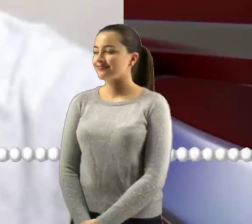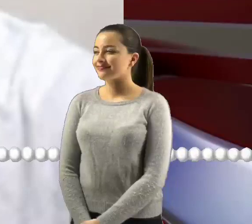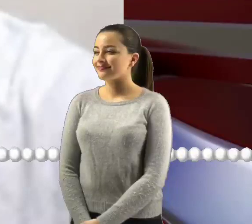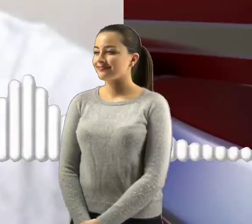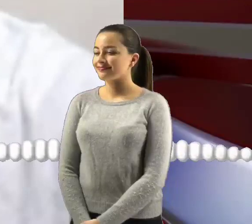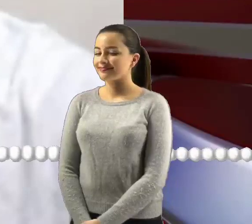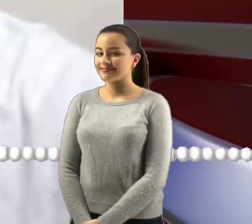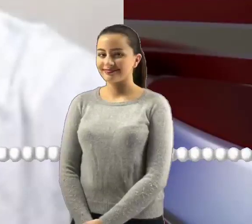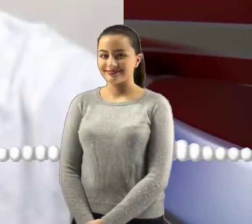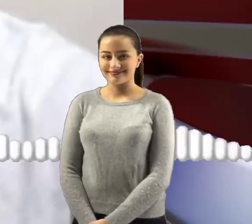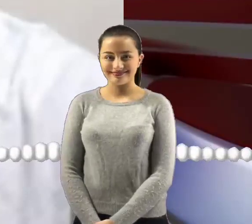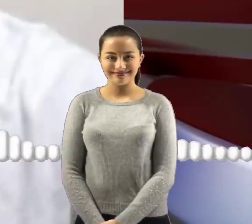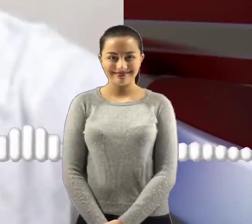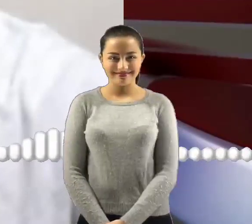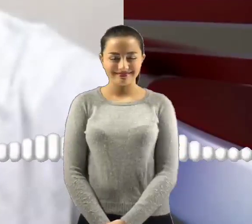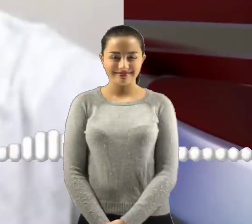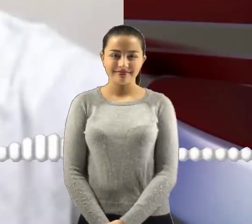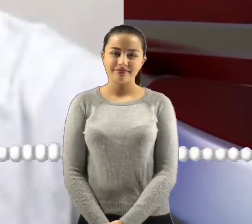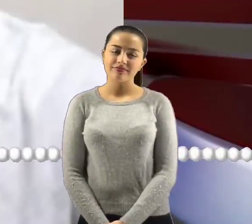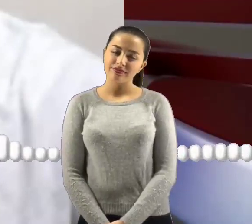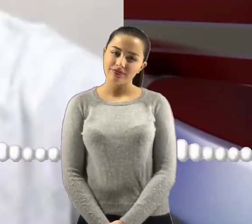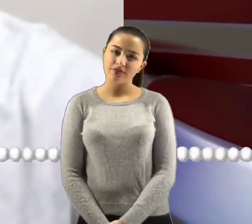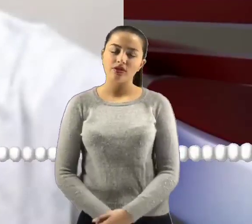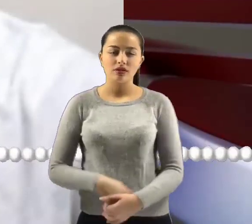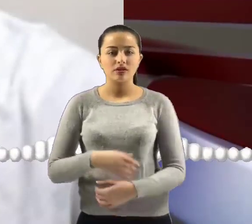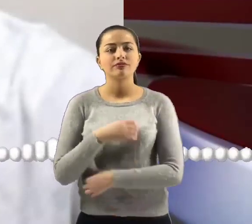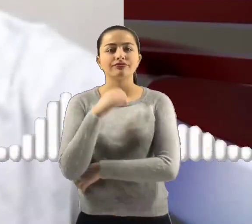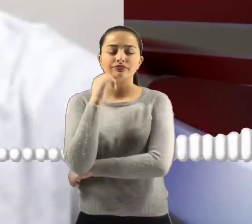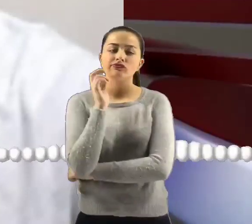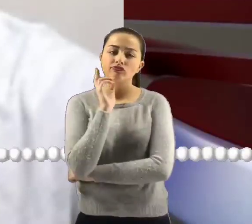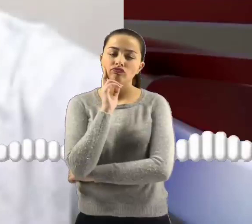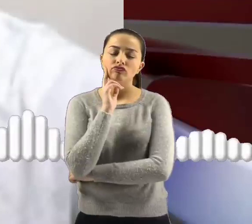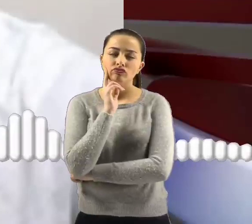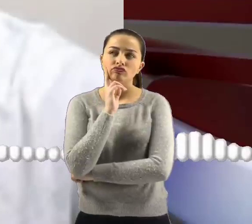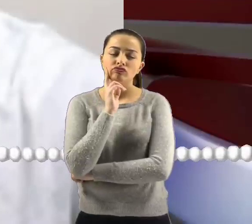Jiwe in Abia State. A actual media hera, Western Lake and Endabia.